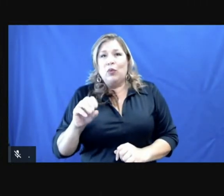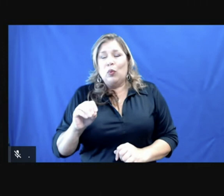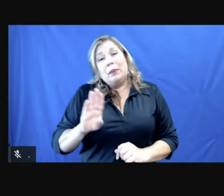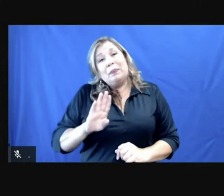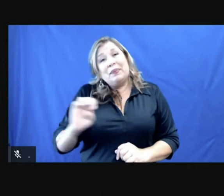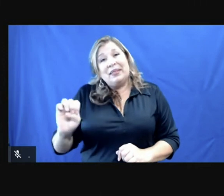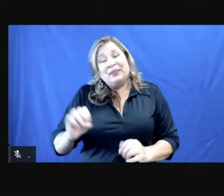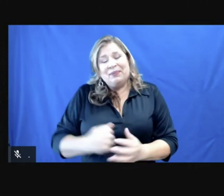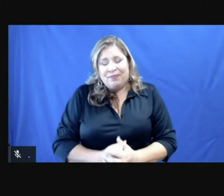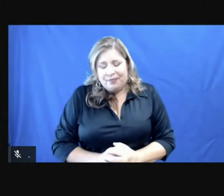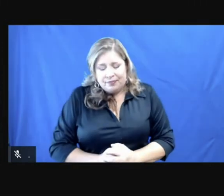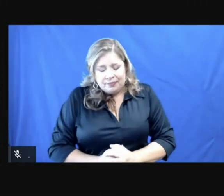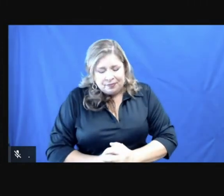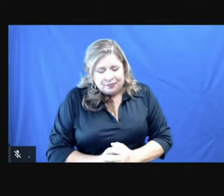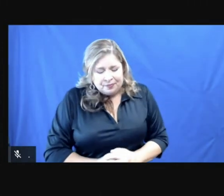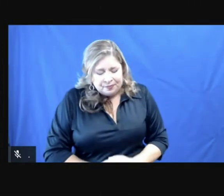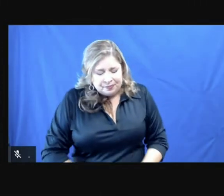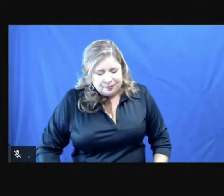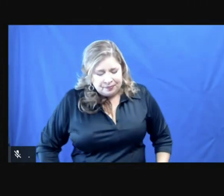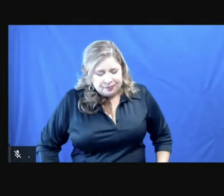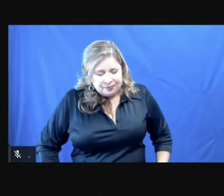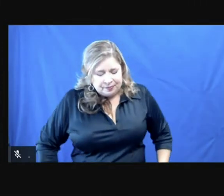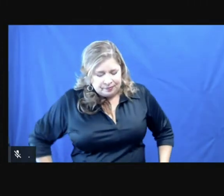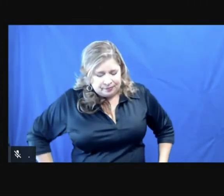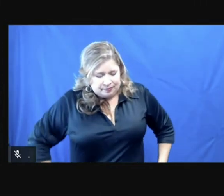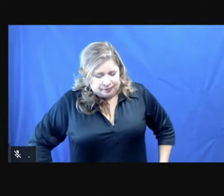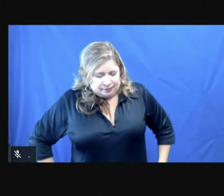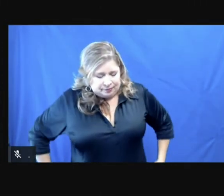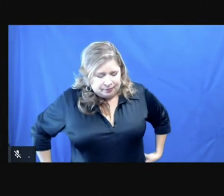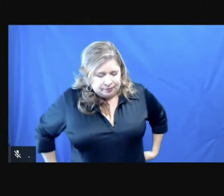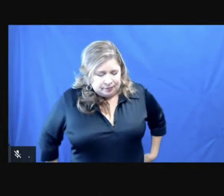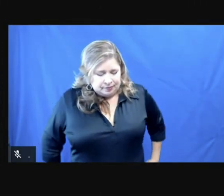Hey, Dr. Ghaly. So you had said that